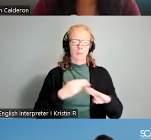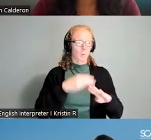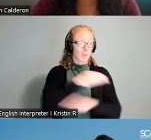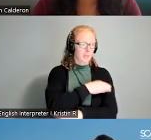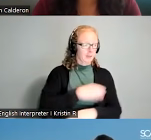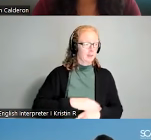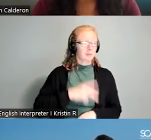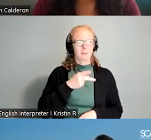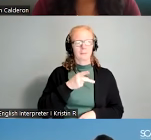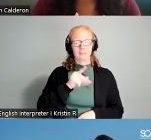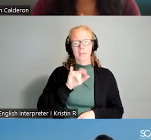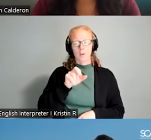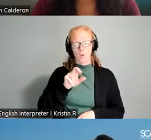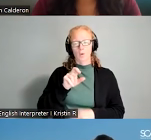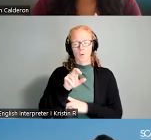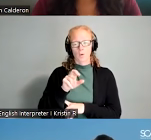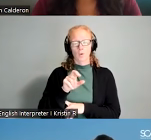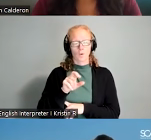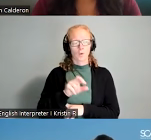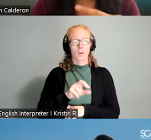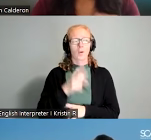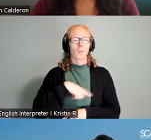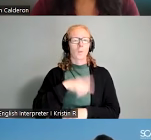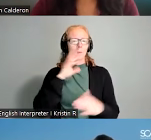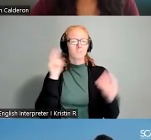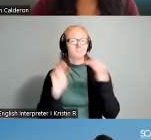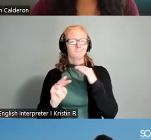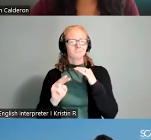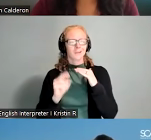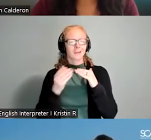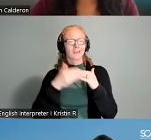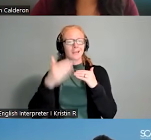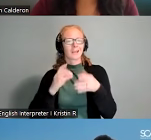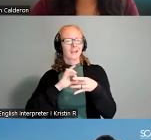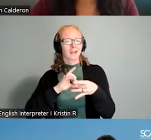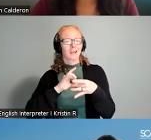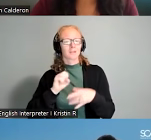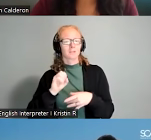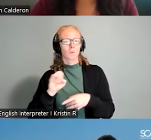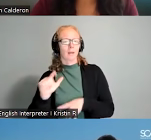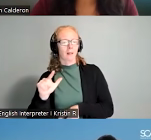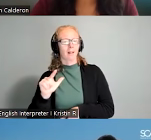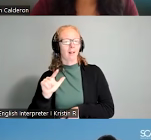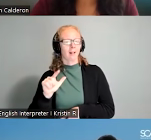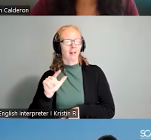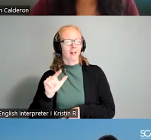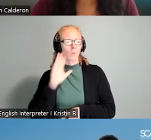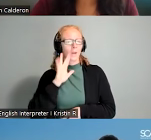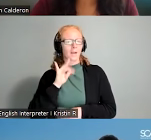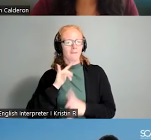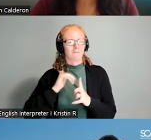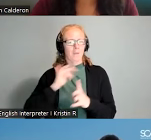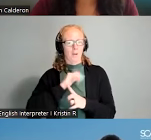associated PEIRs, we anticipate that the upcoming Connect SoCal will have similar